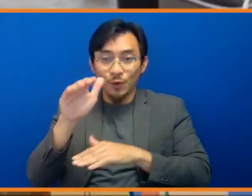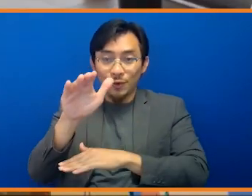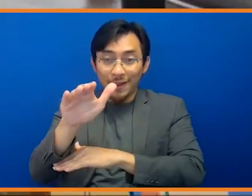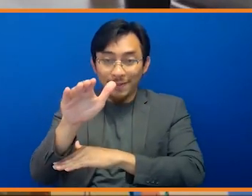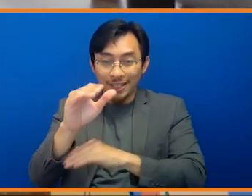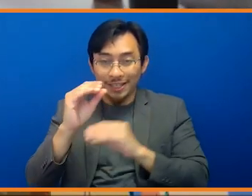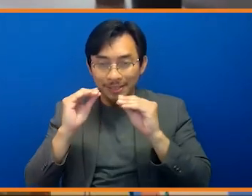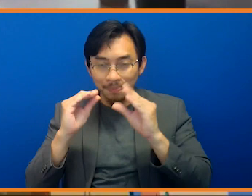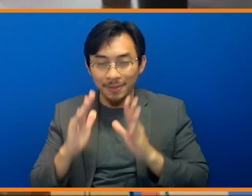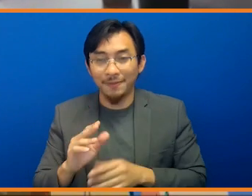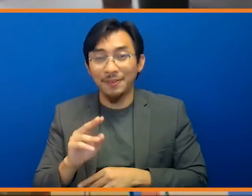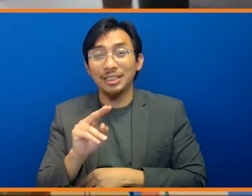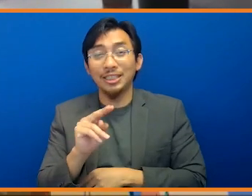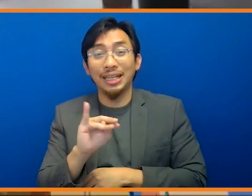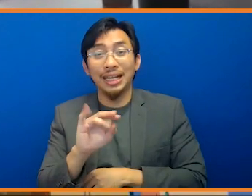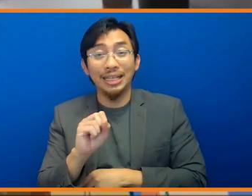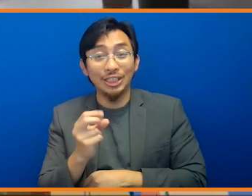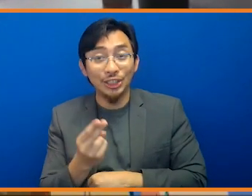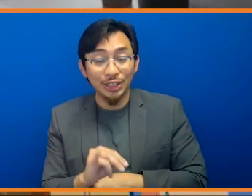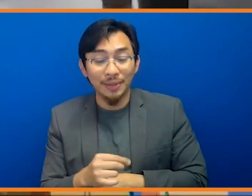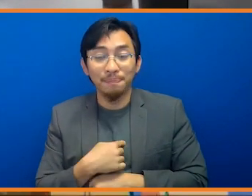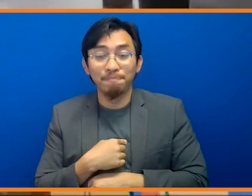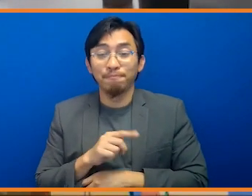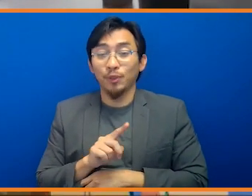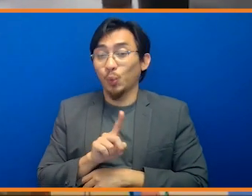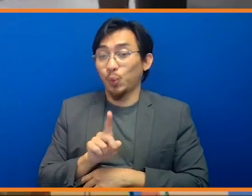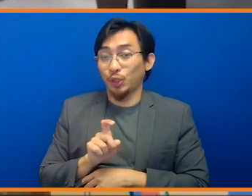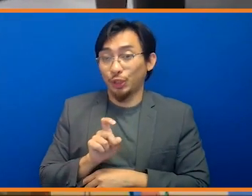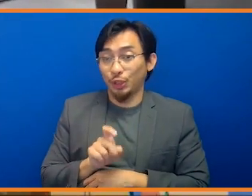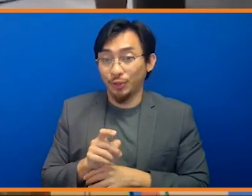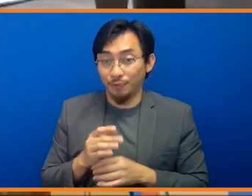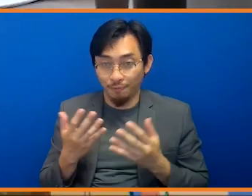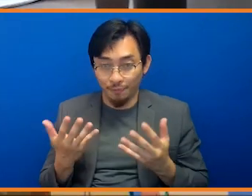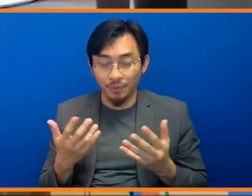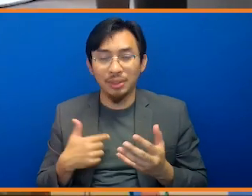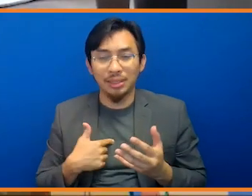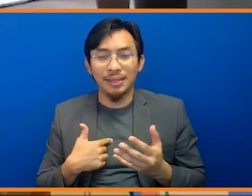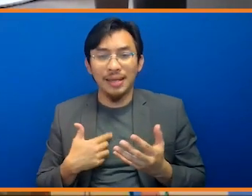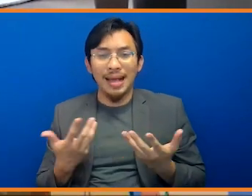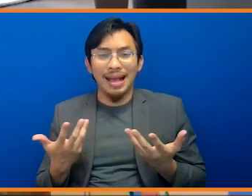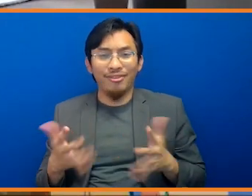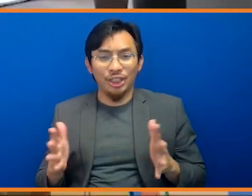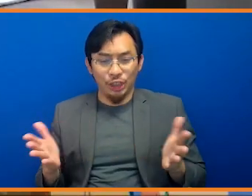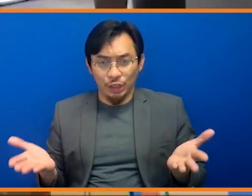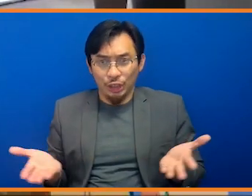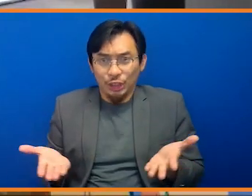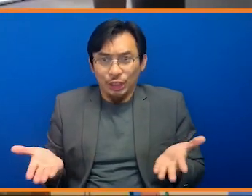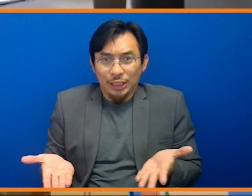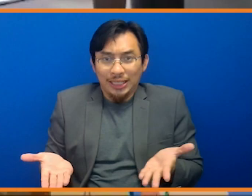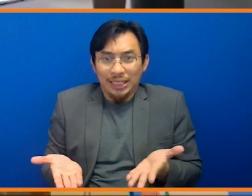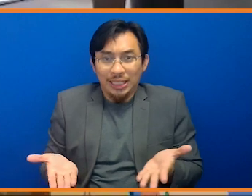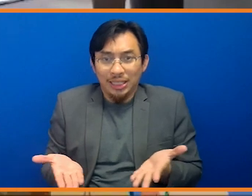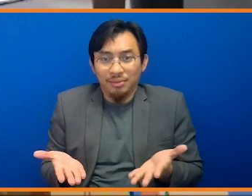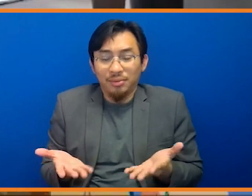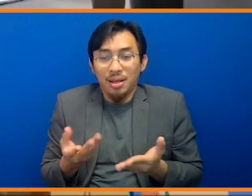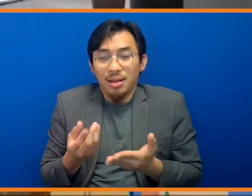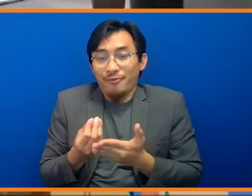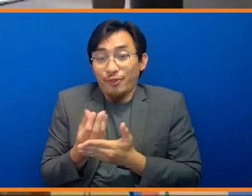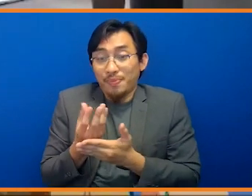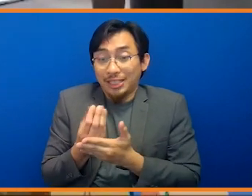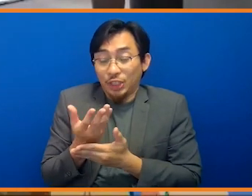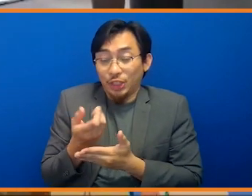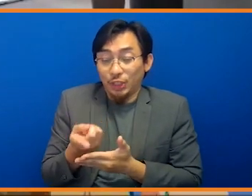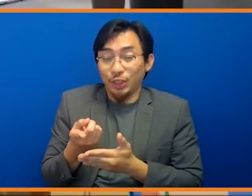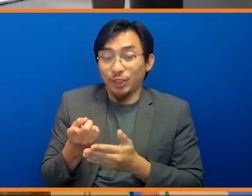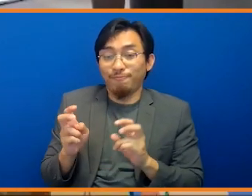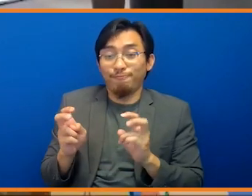Sensei. Yeah, so my question is, so we have already here the